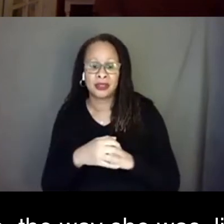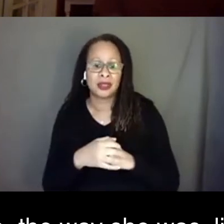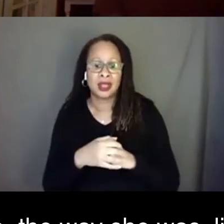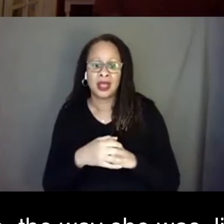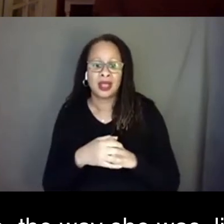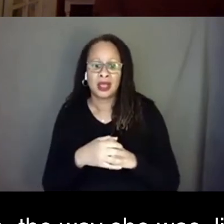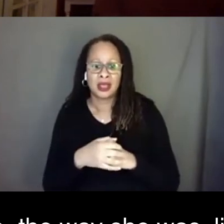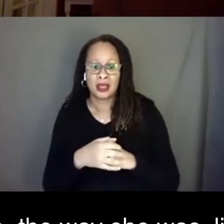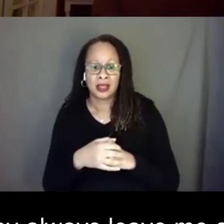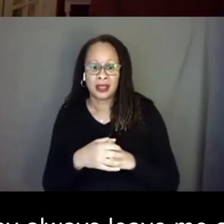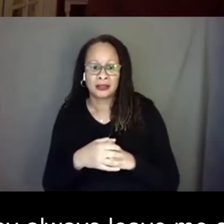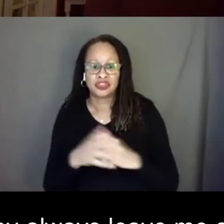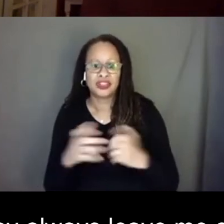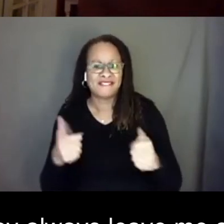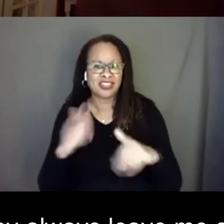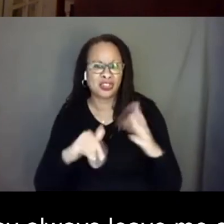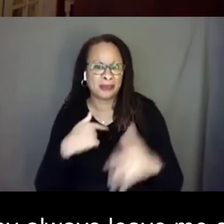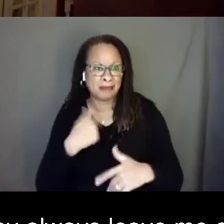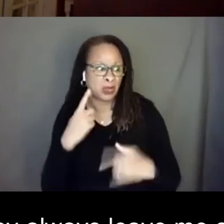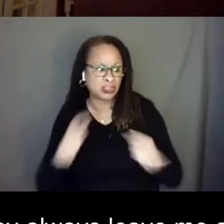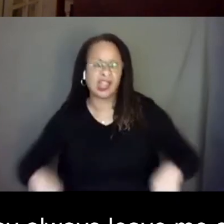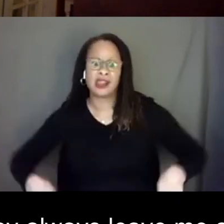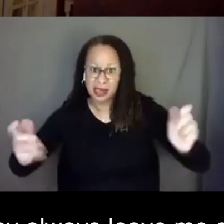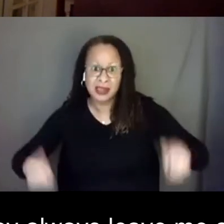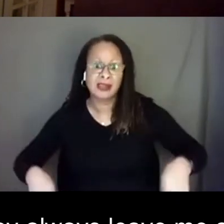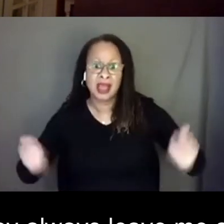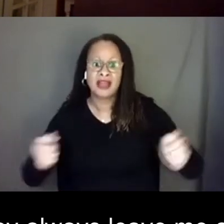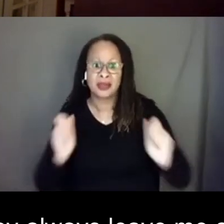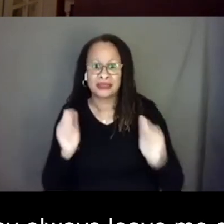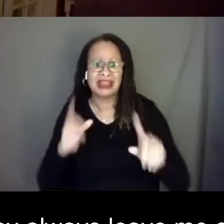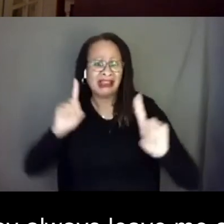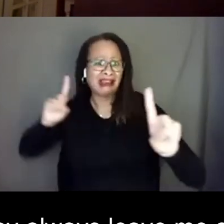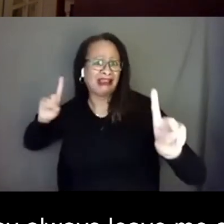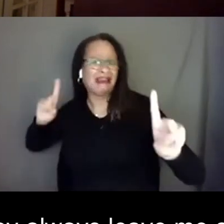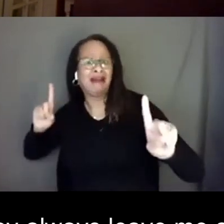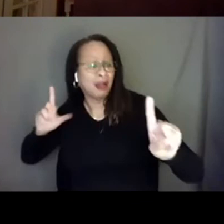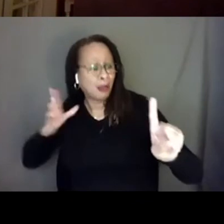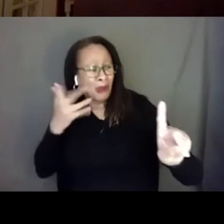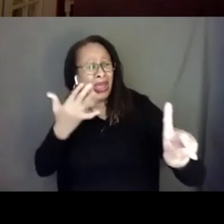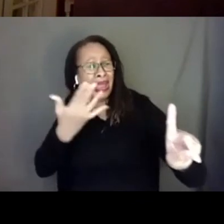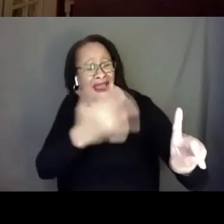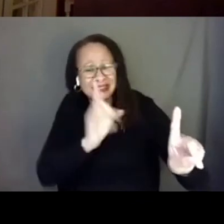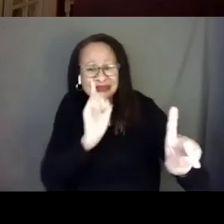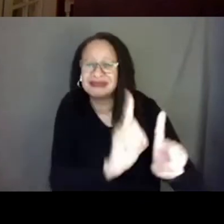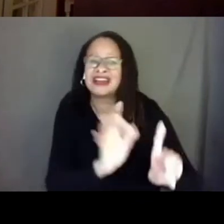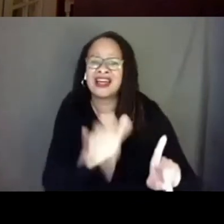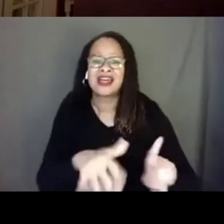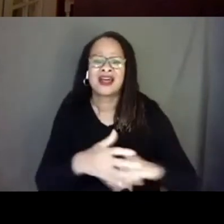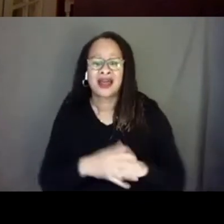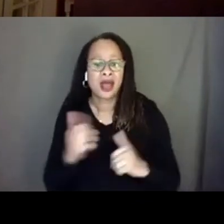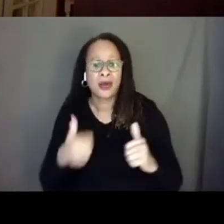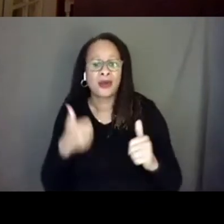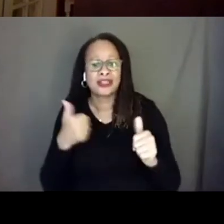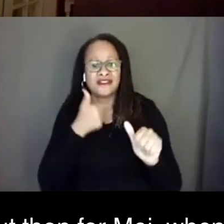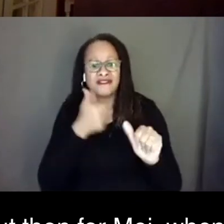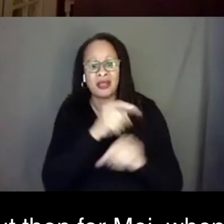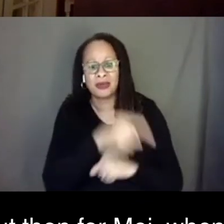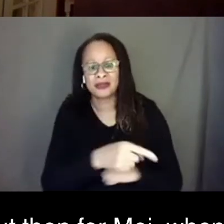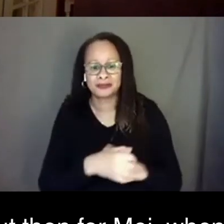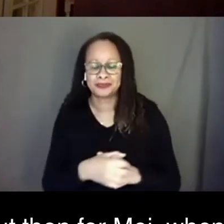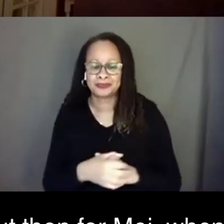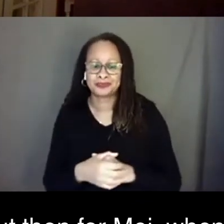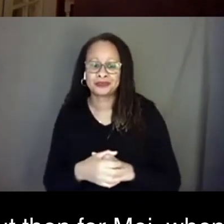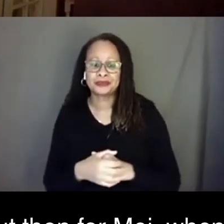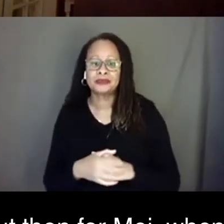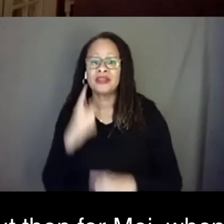like they're faster than me. So they always leave me alone. It was like, wait, don't go. I'm like always following them. But then for